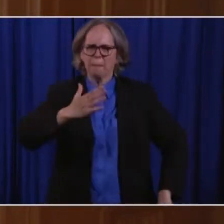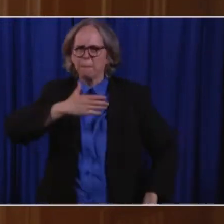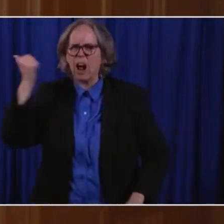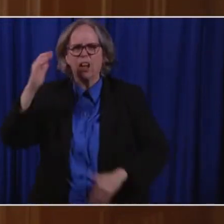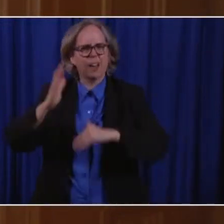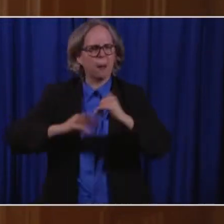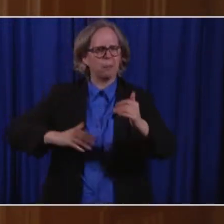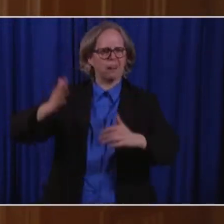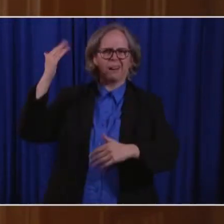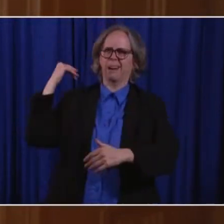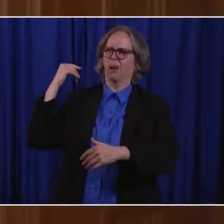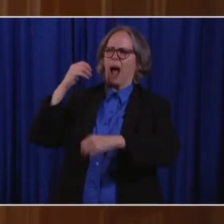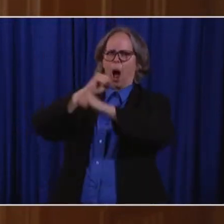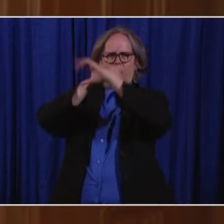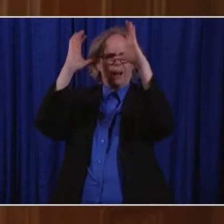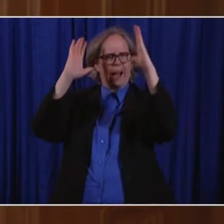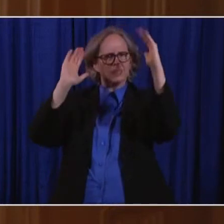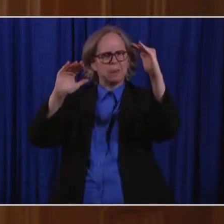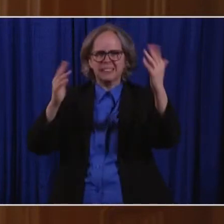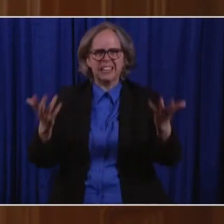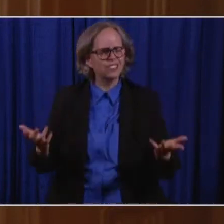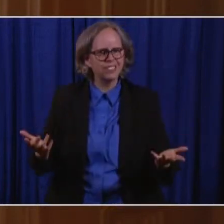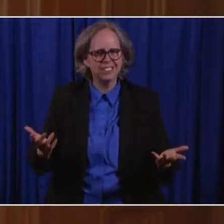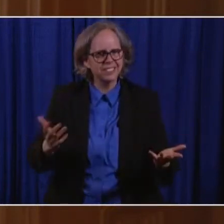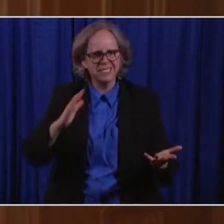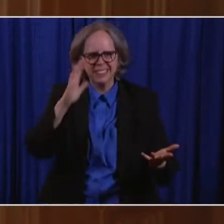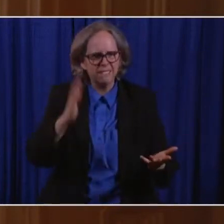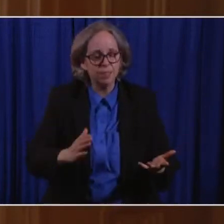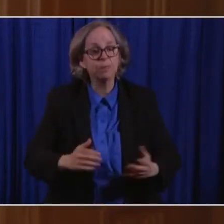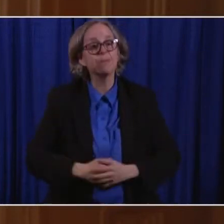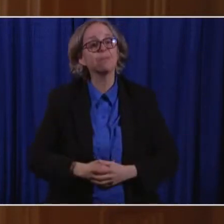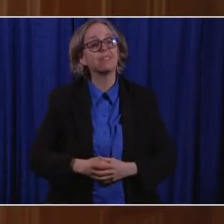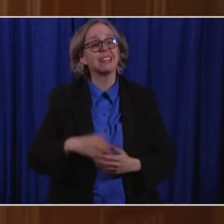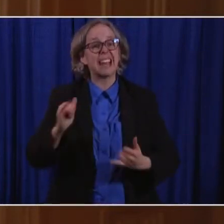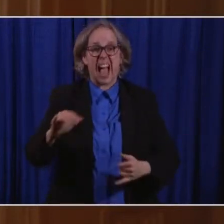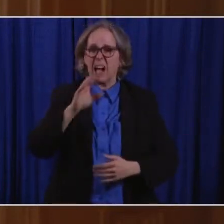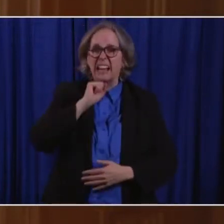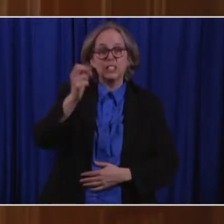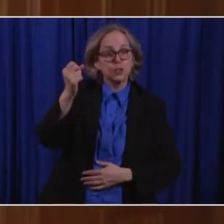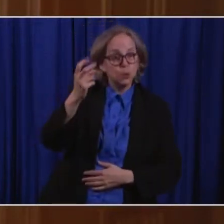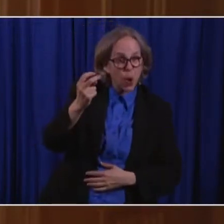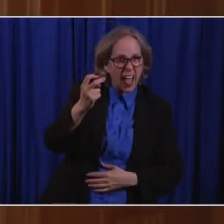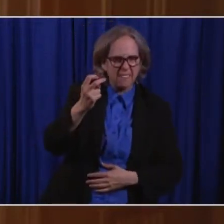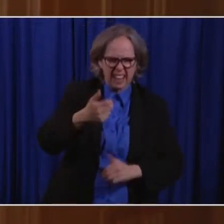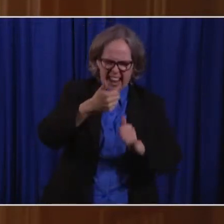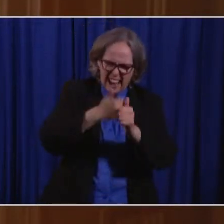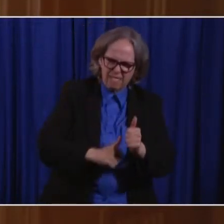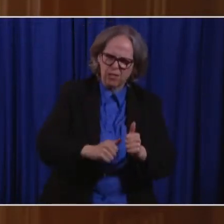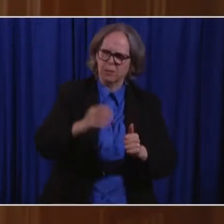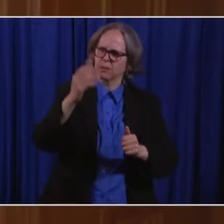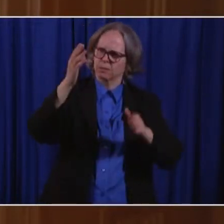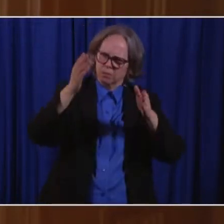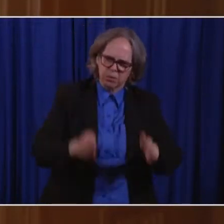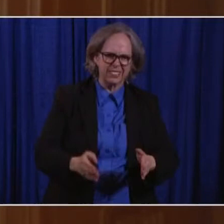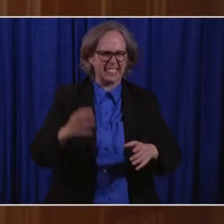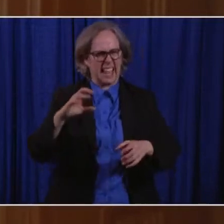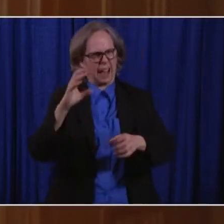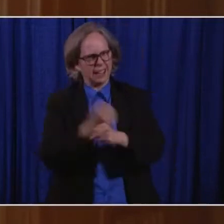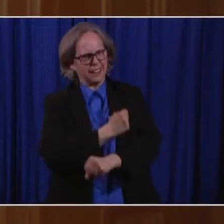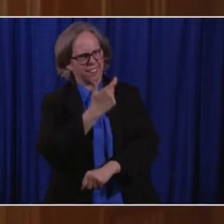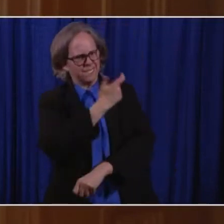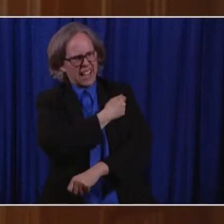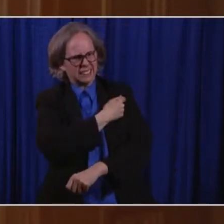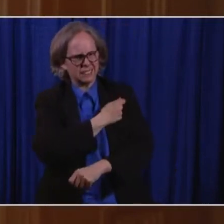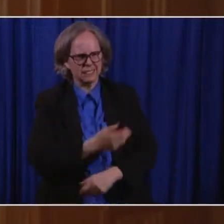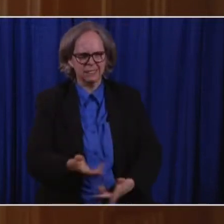And now everyone 12 and over can use it to protect themselves, to put an invisible shield of protection around